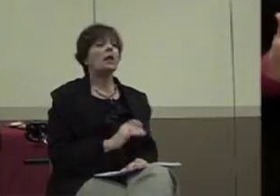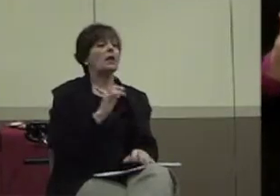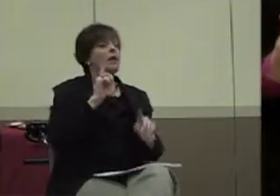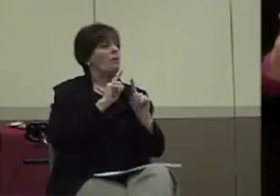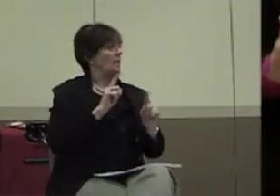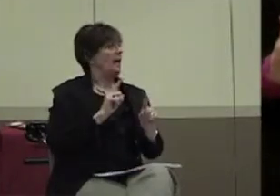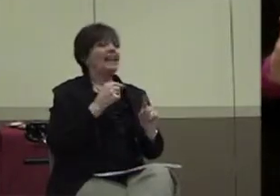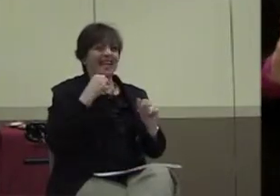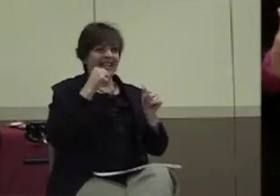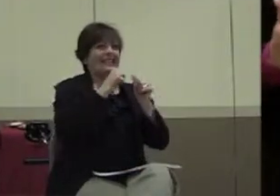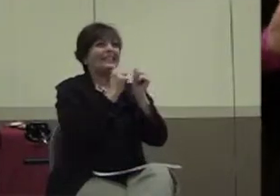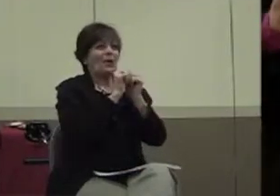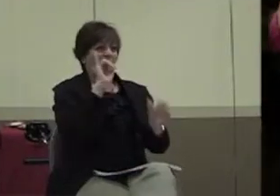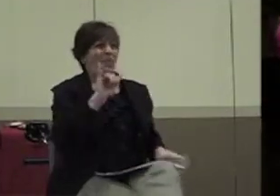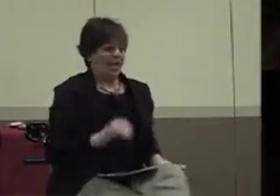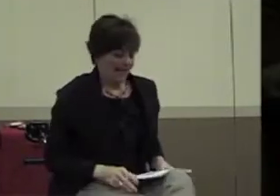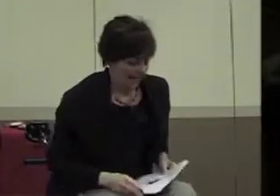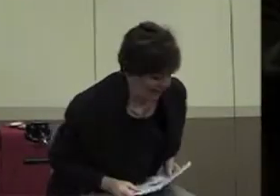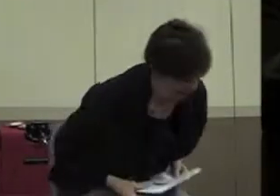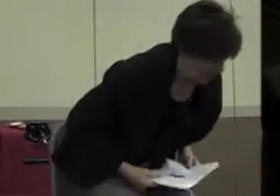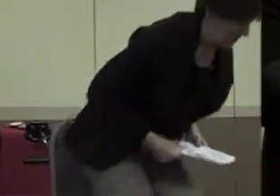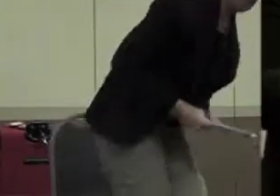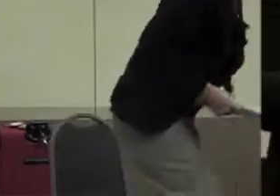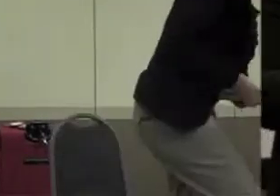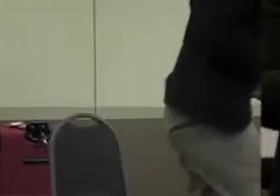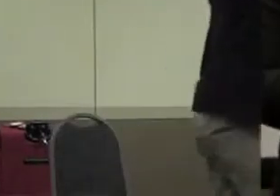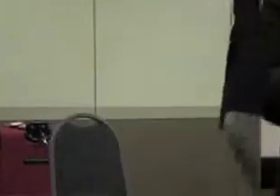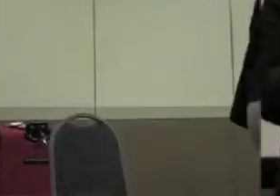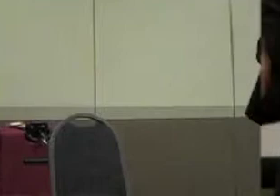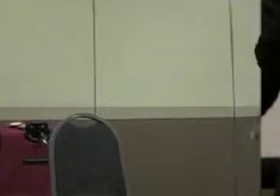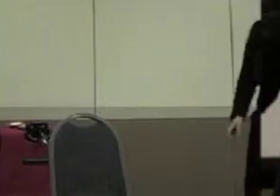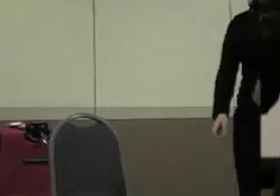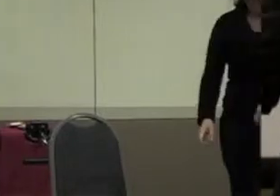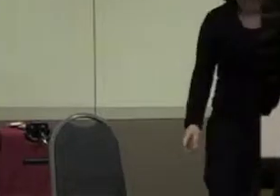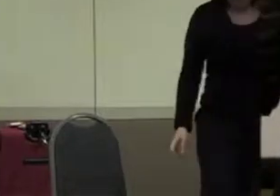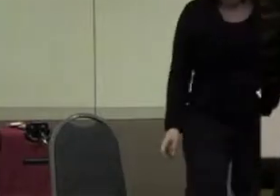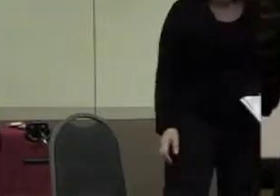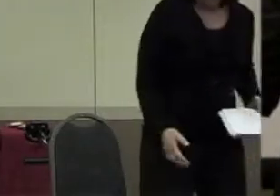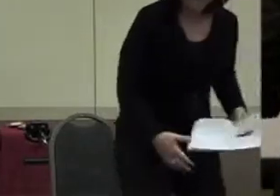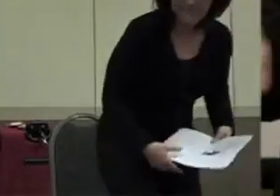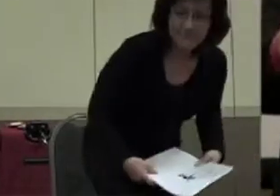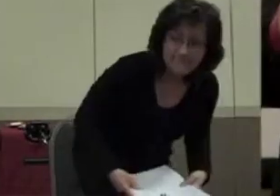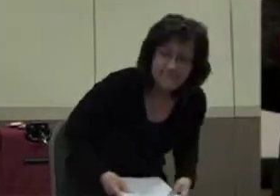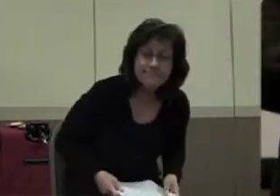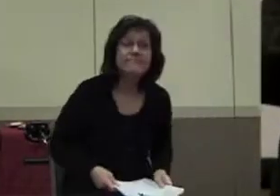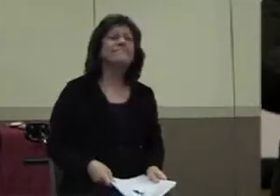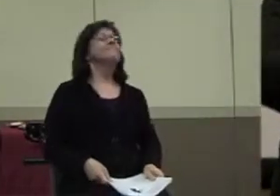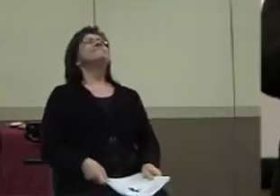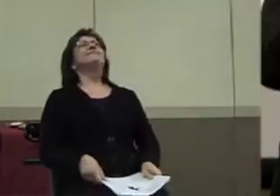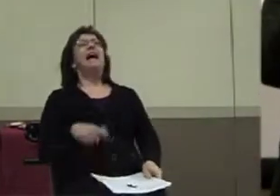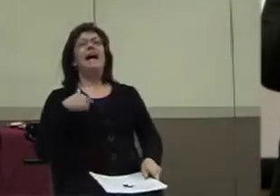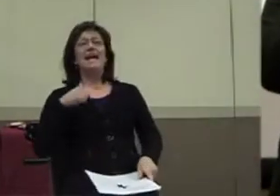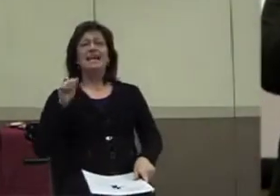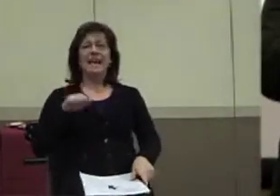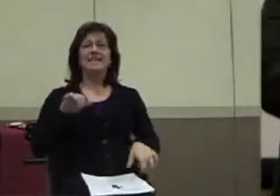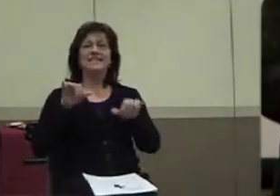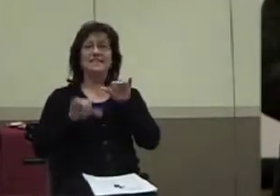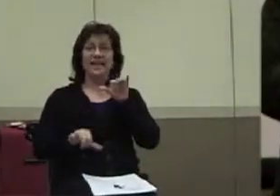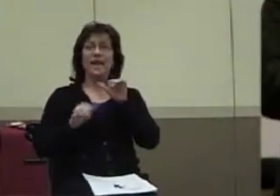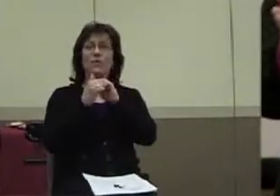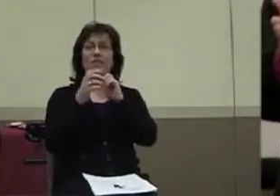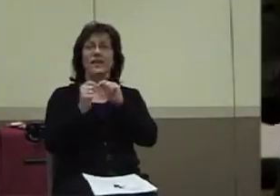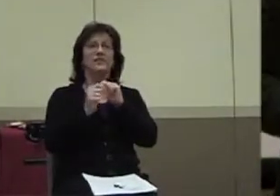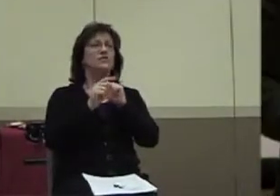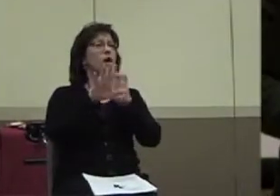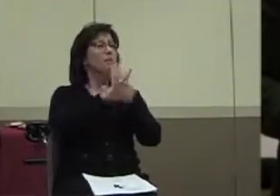But I've been able to stick with it. I pick one day a month that I can eat whatever I want. So each month, so like